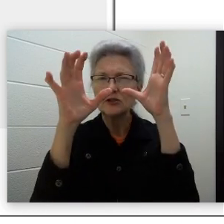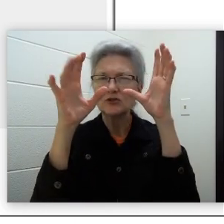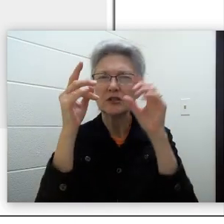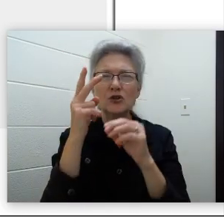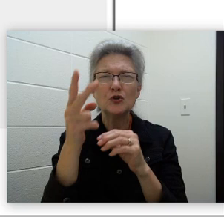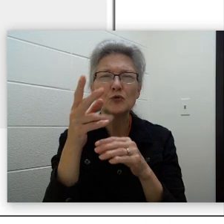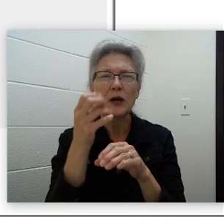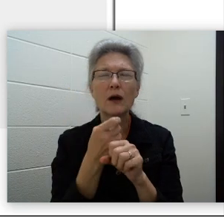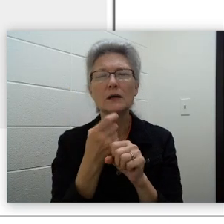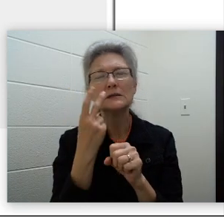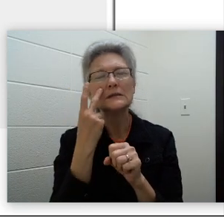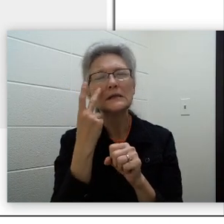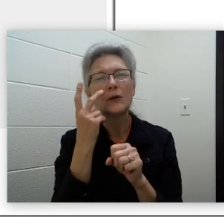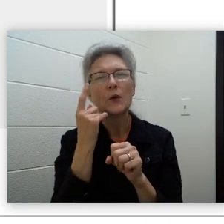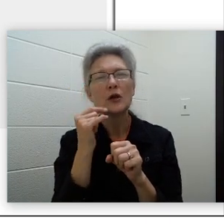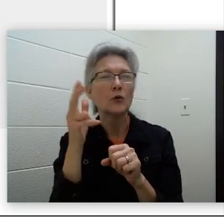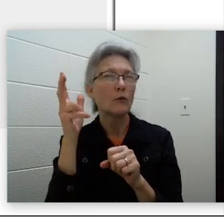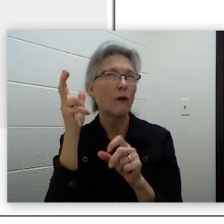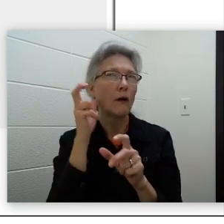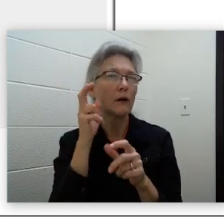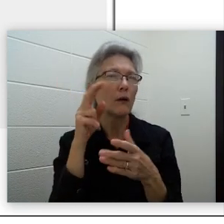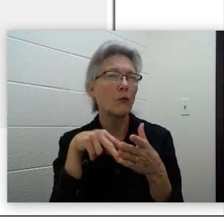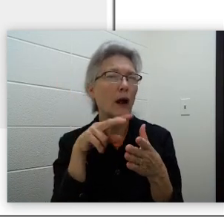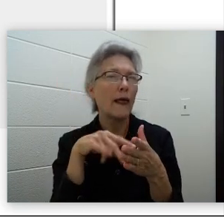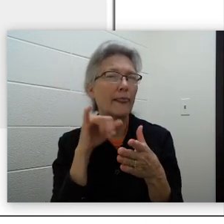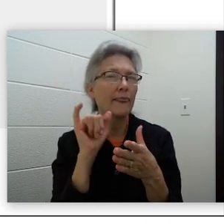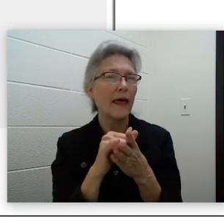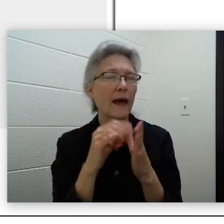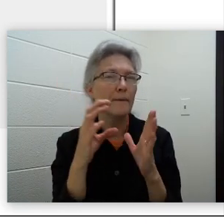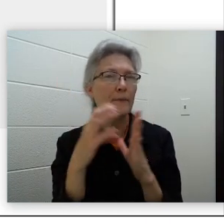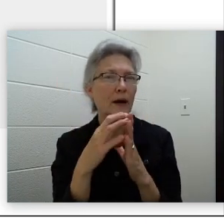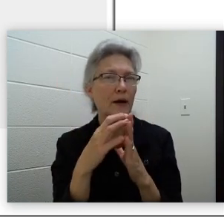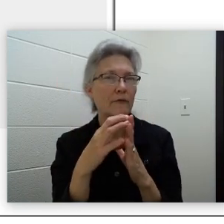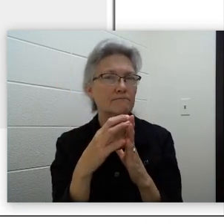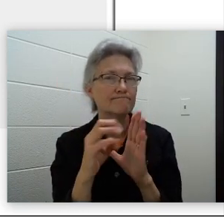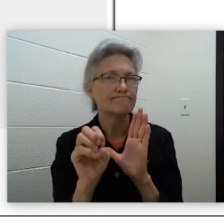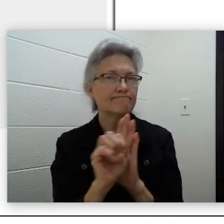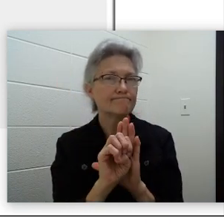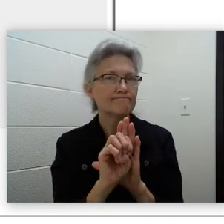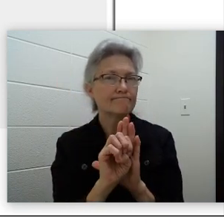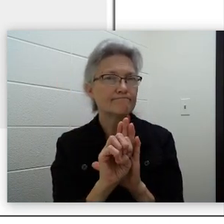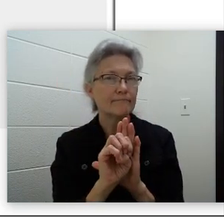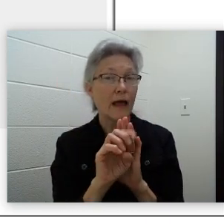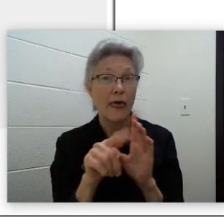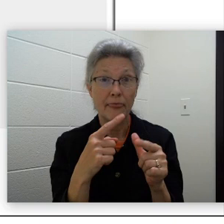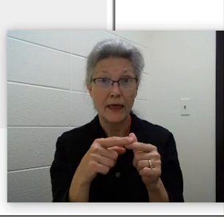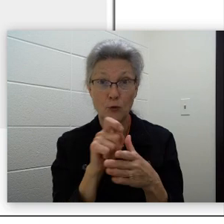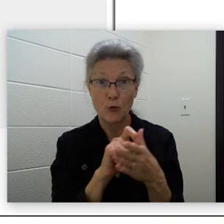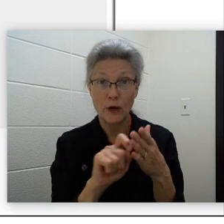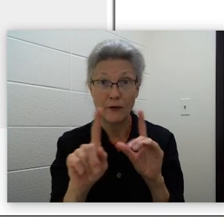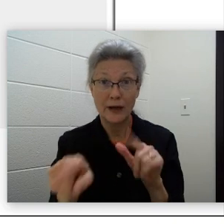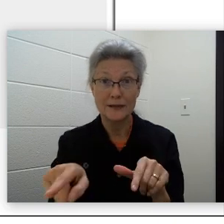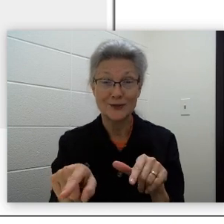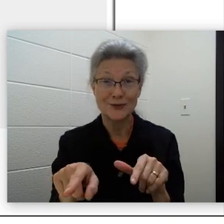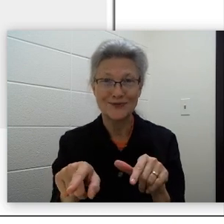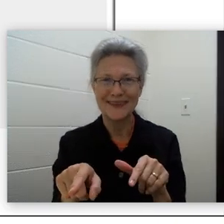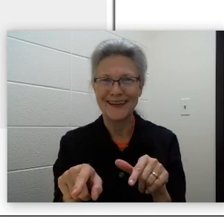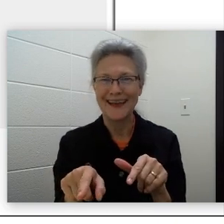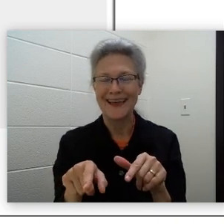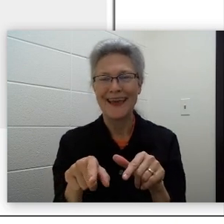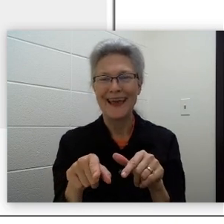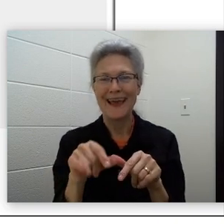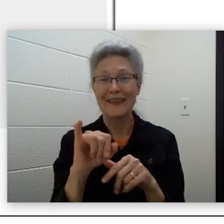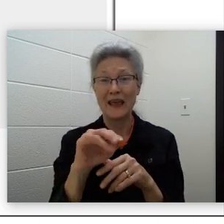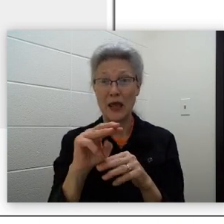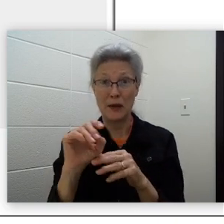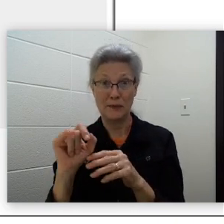get when you heard or read that specific example. Then write your answer in the image